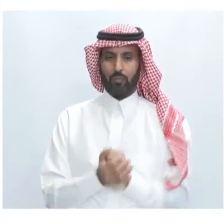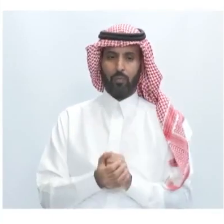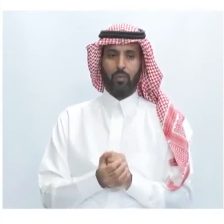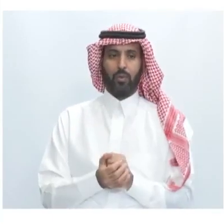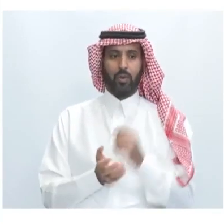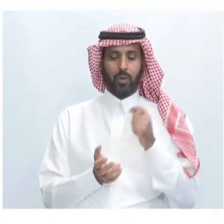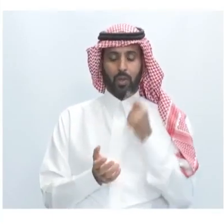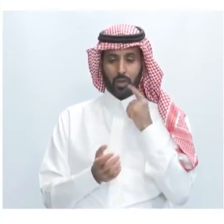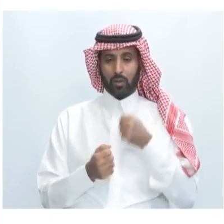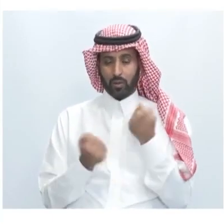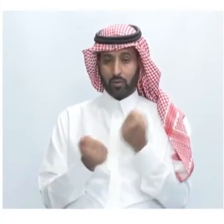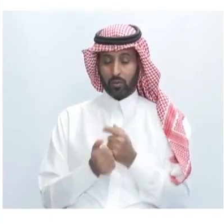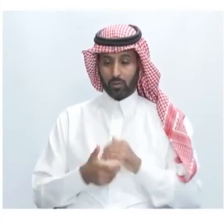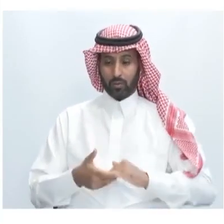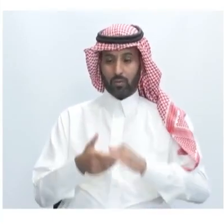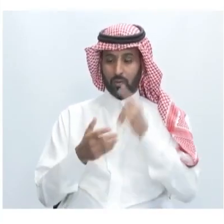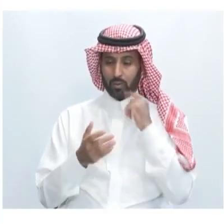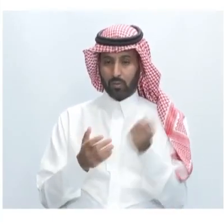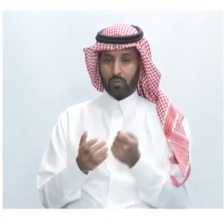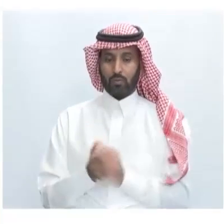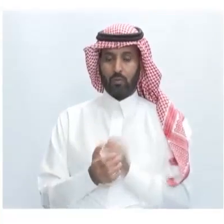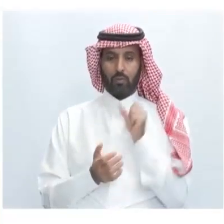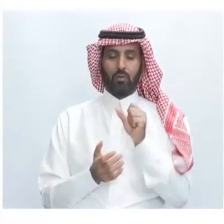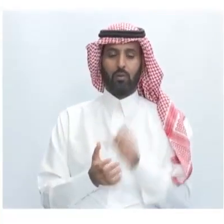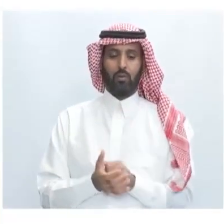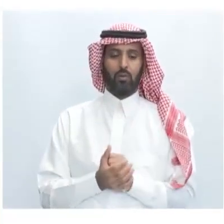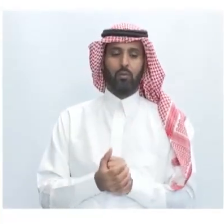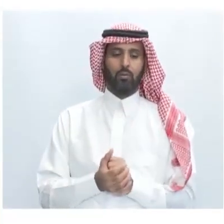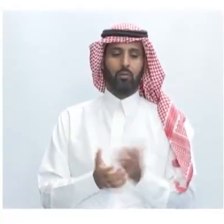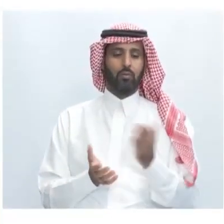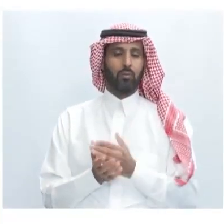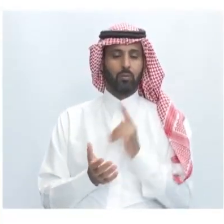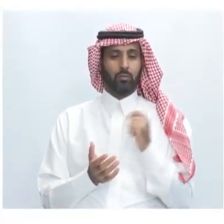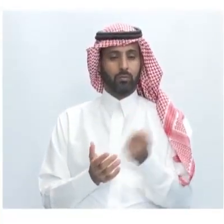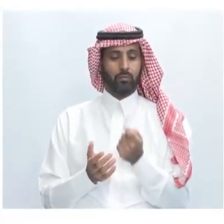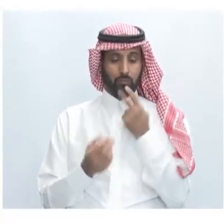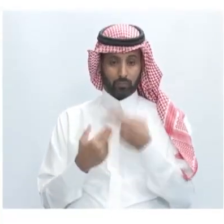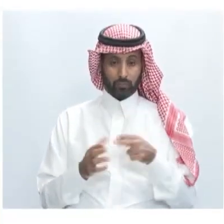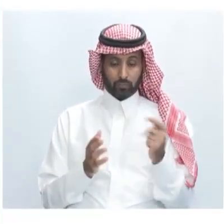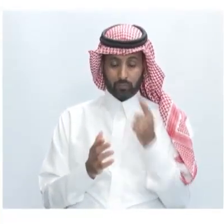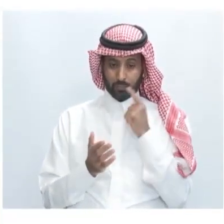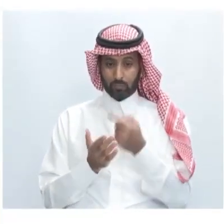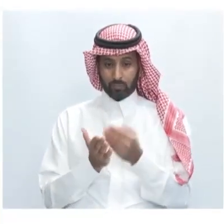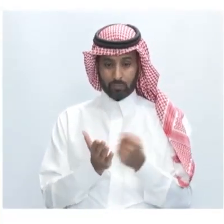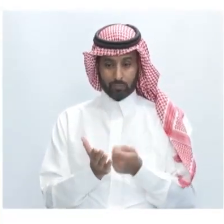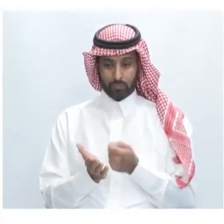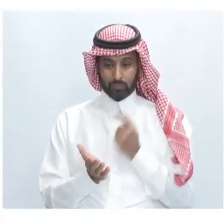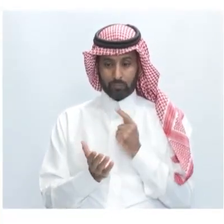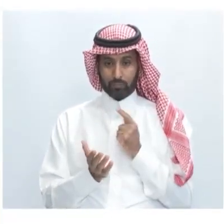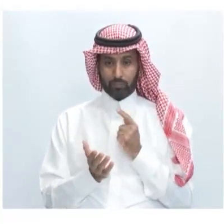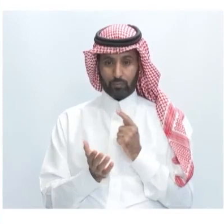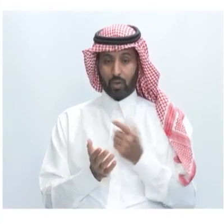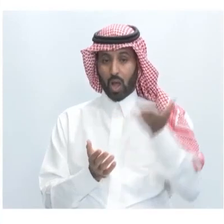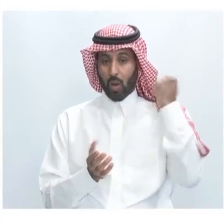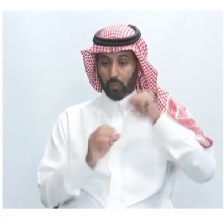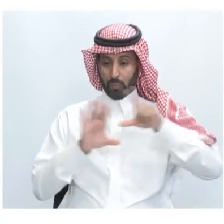make this example helpful to you to write your own. When did the writer start writing the paper? The answer is the